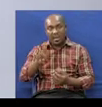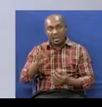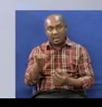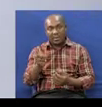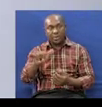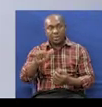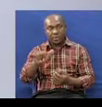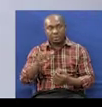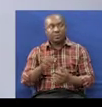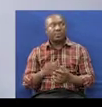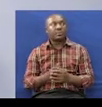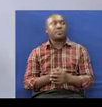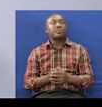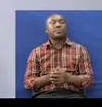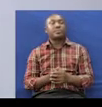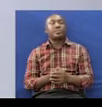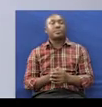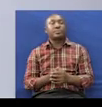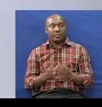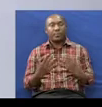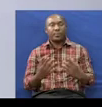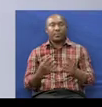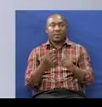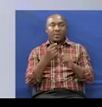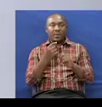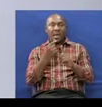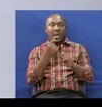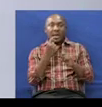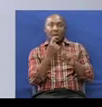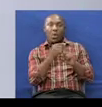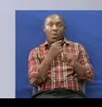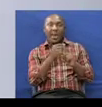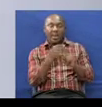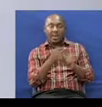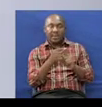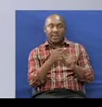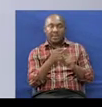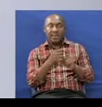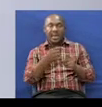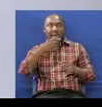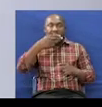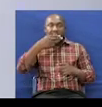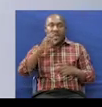The word heat means the condition of being hot. Heat